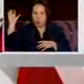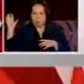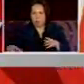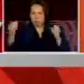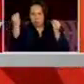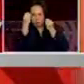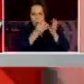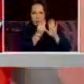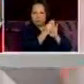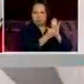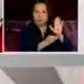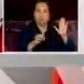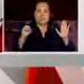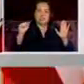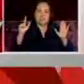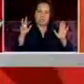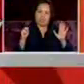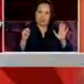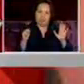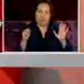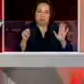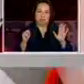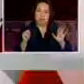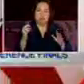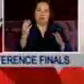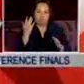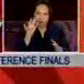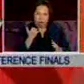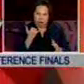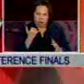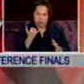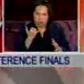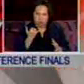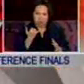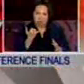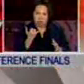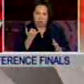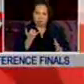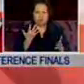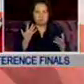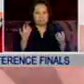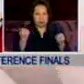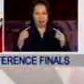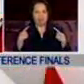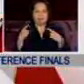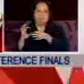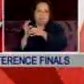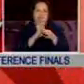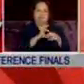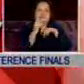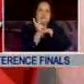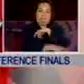N. This, therefore, has necessary consequences that